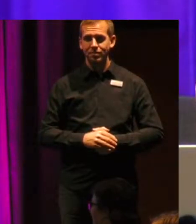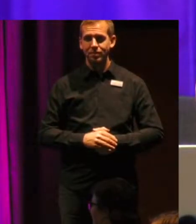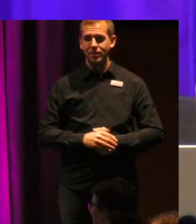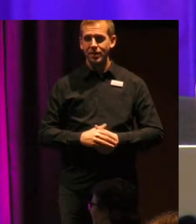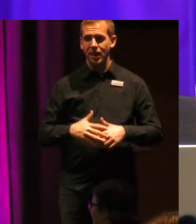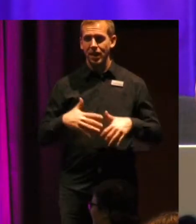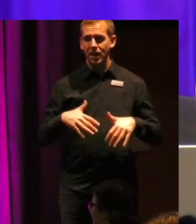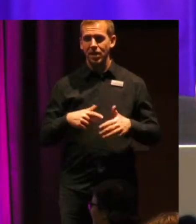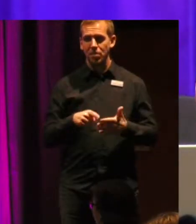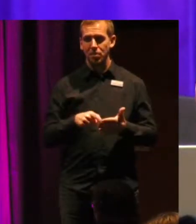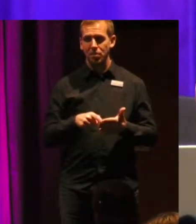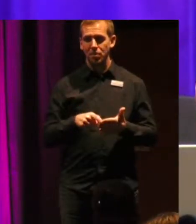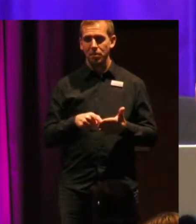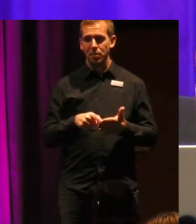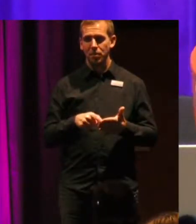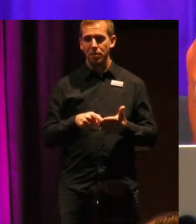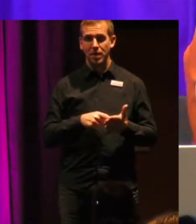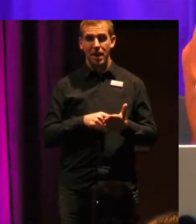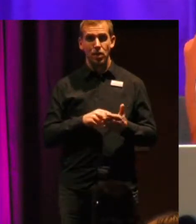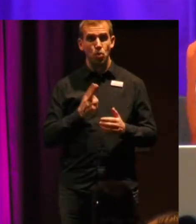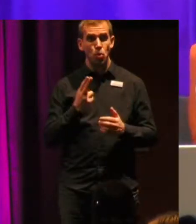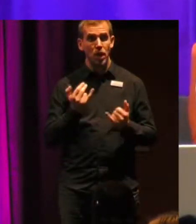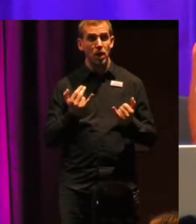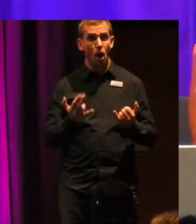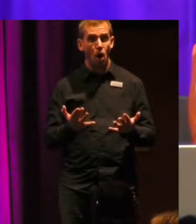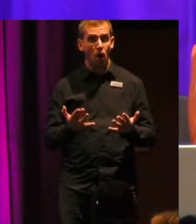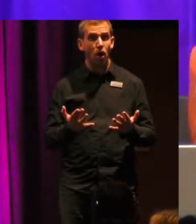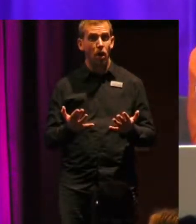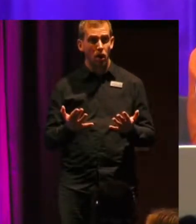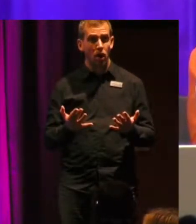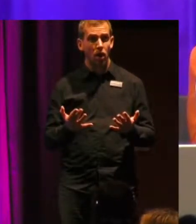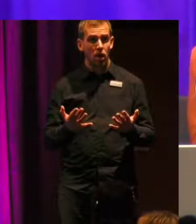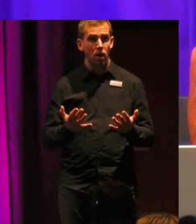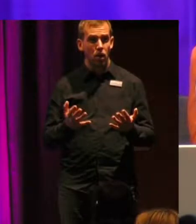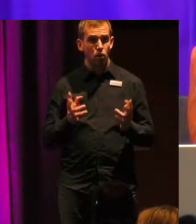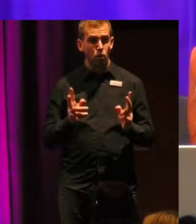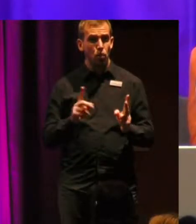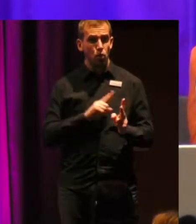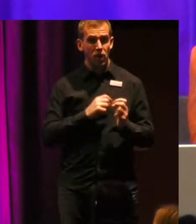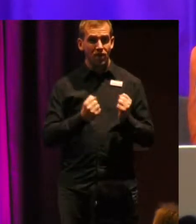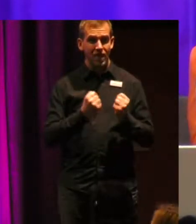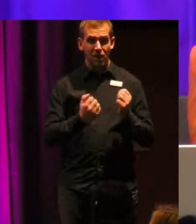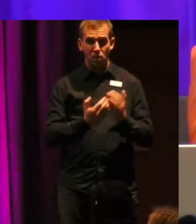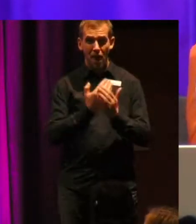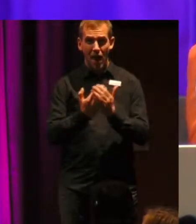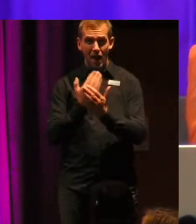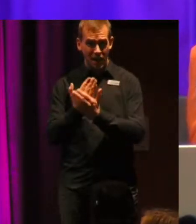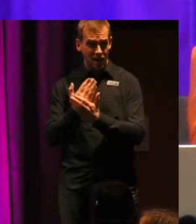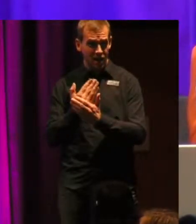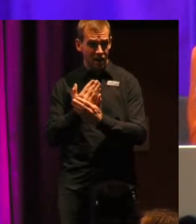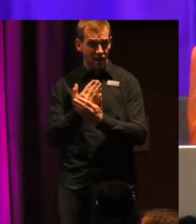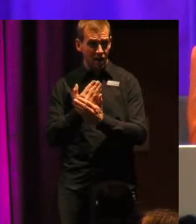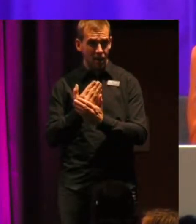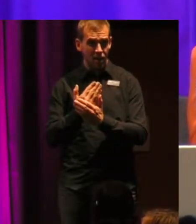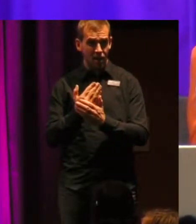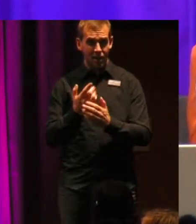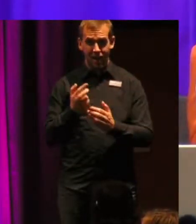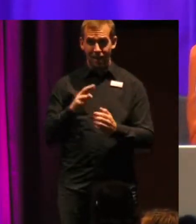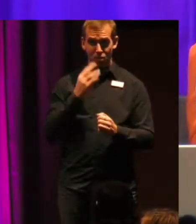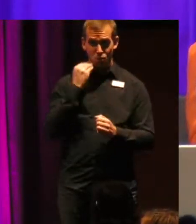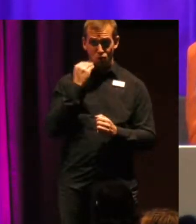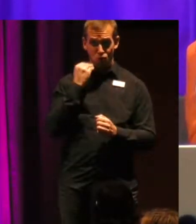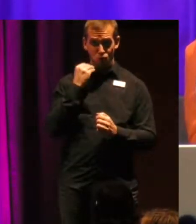Especially, I think, at this time when, we have so many important things going on, including our recent